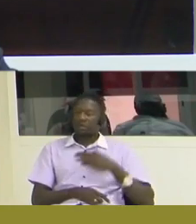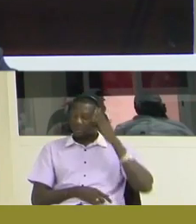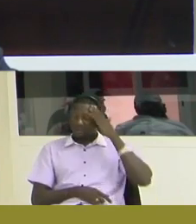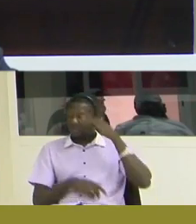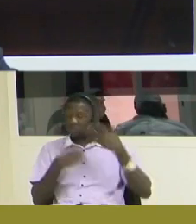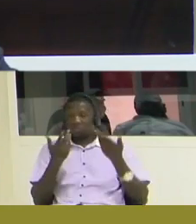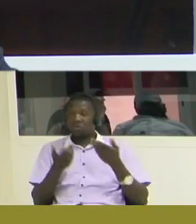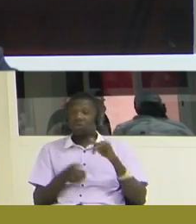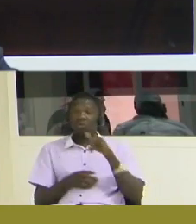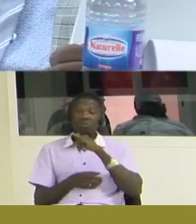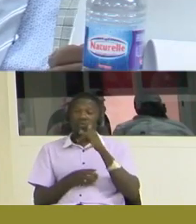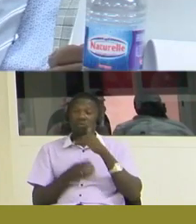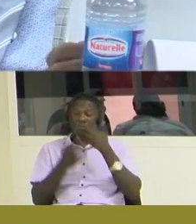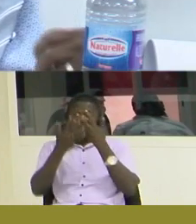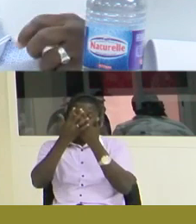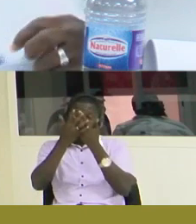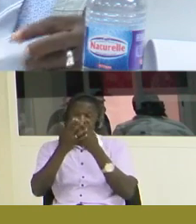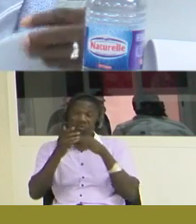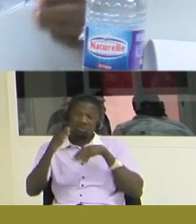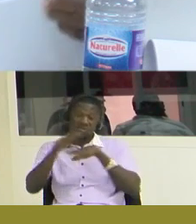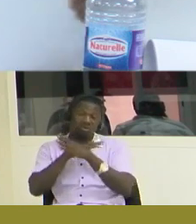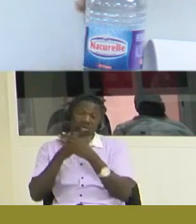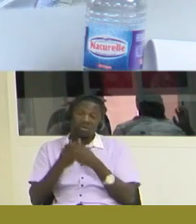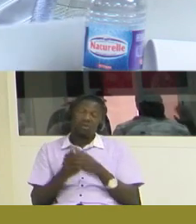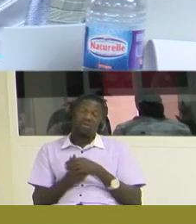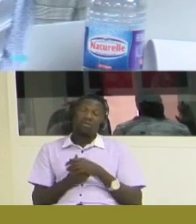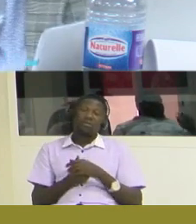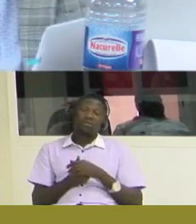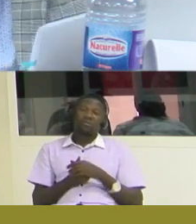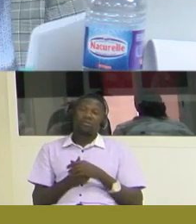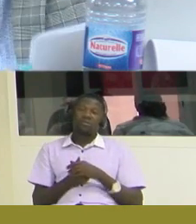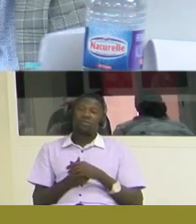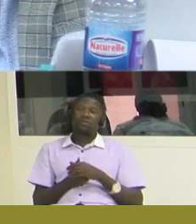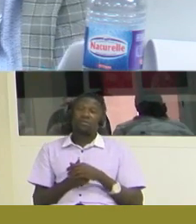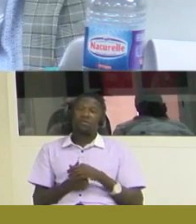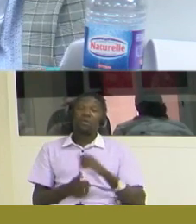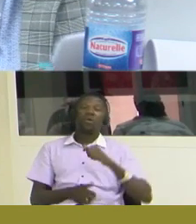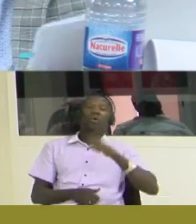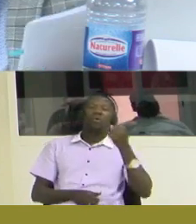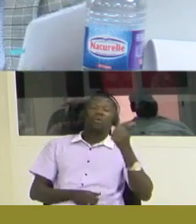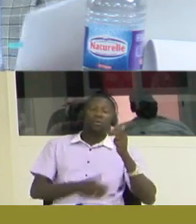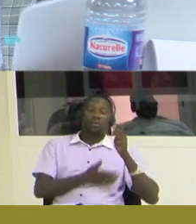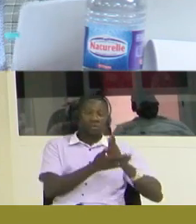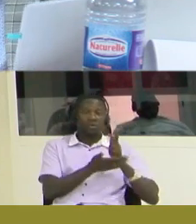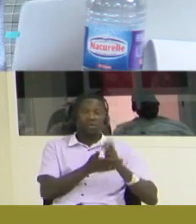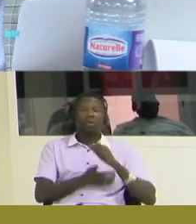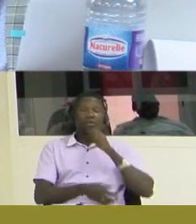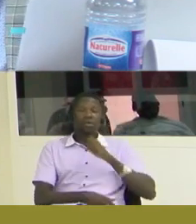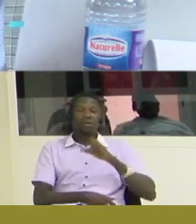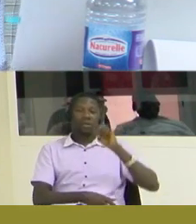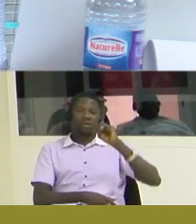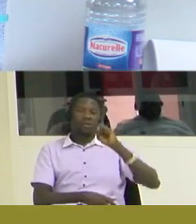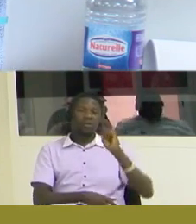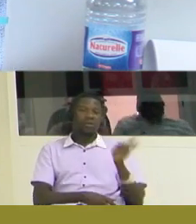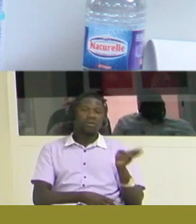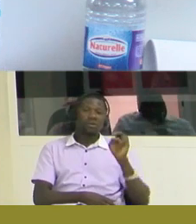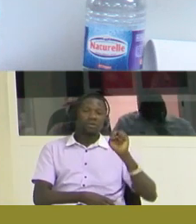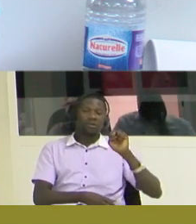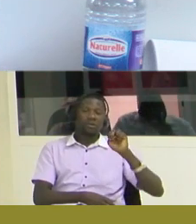another witness mr. Steve Gomez was asked the same question